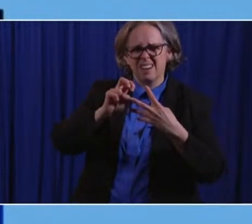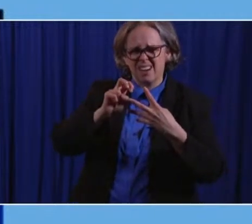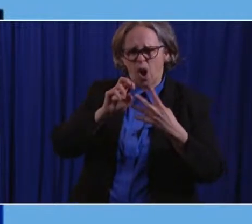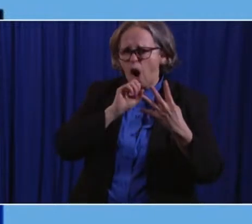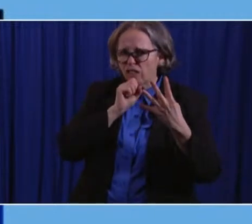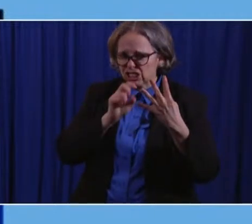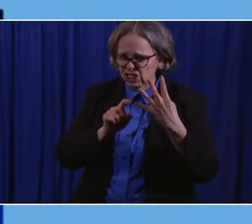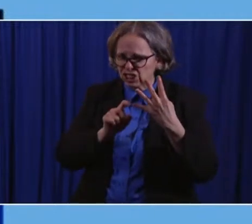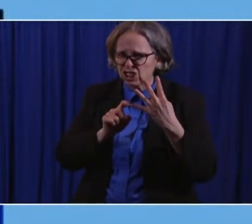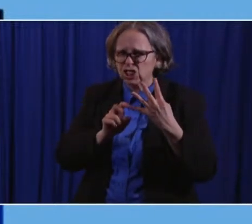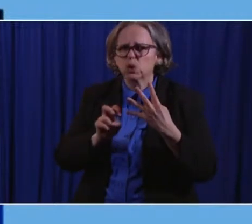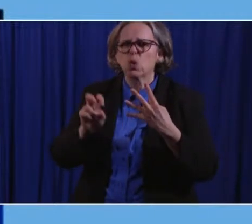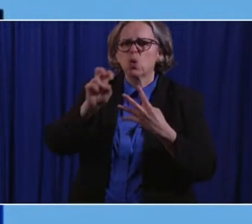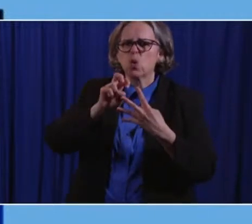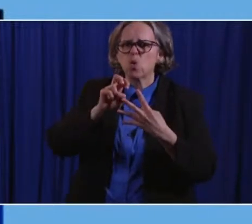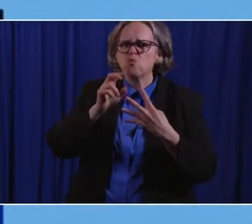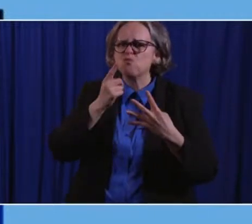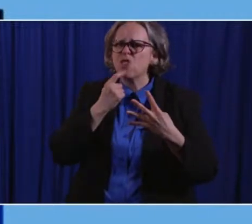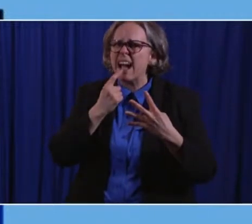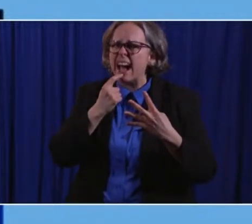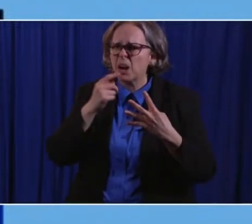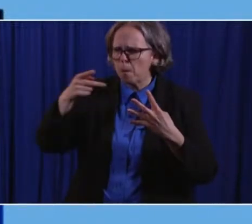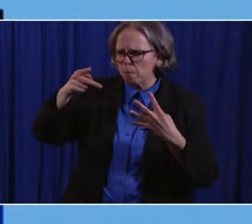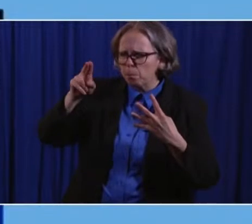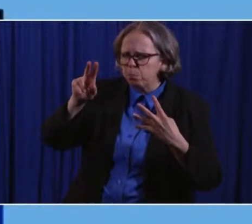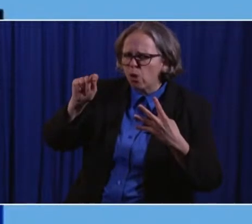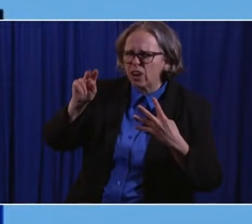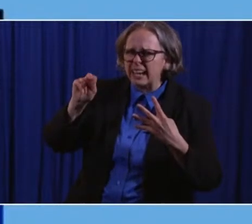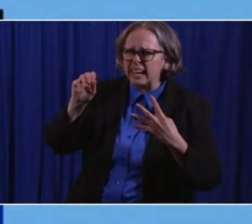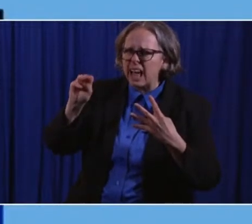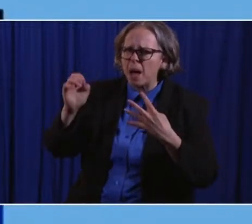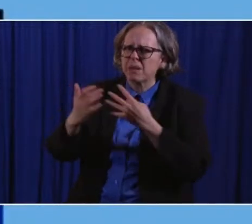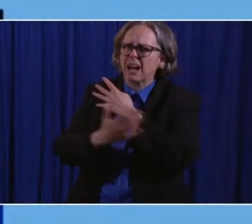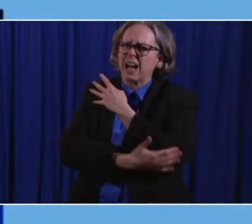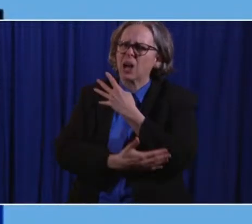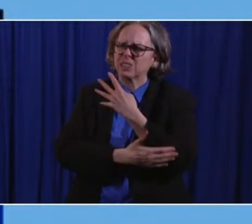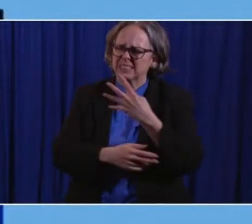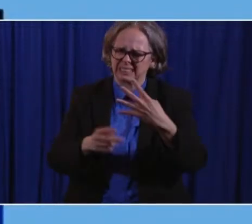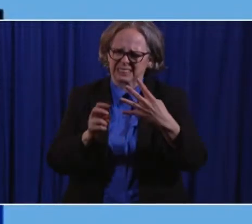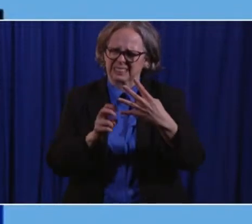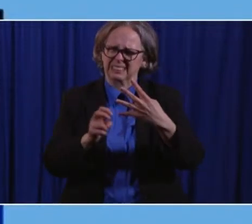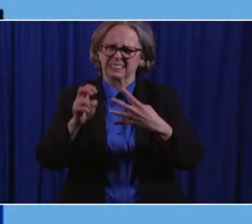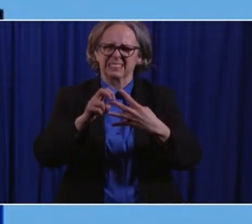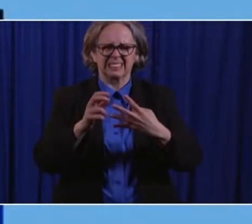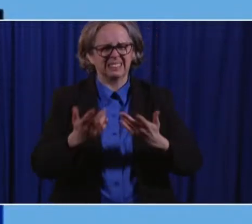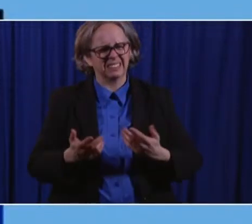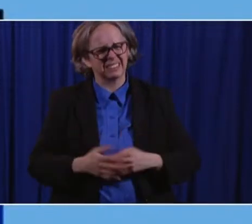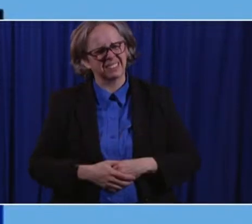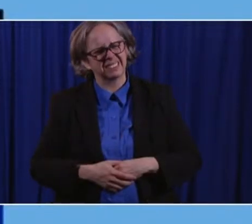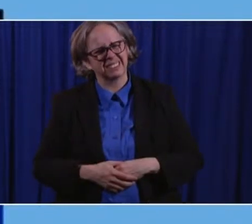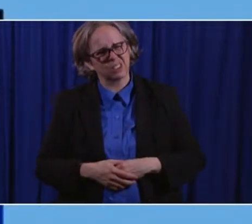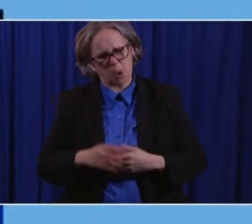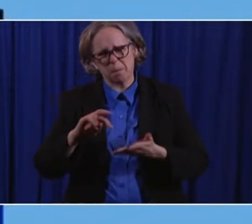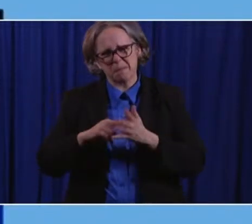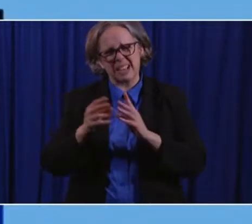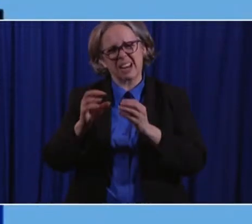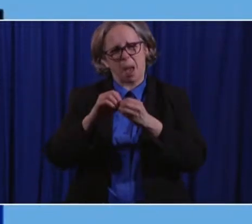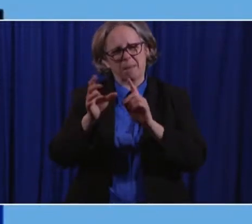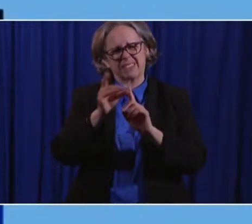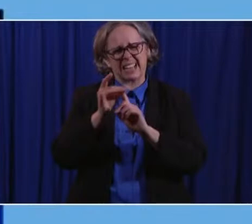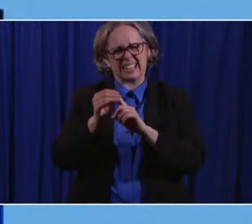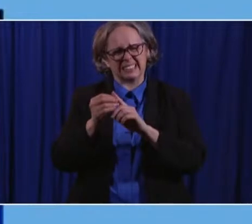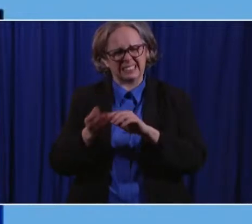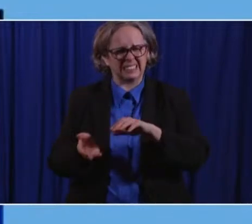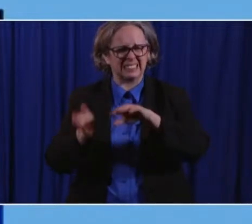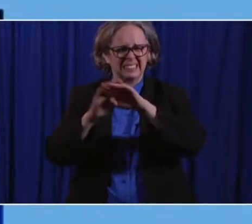also experienced an increase in cases per 100,000 during a 2-week period, going from 124 last week to 221 this